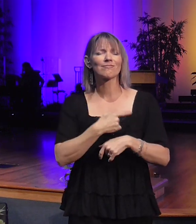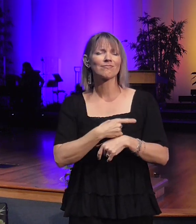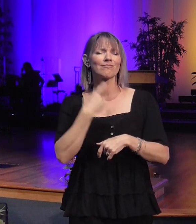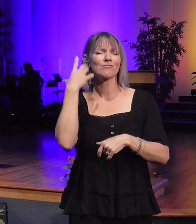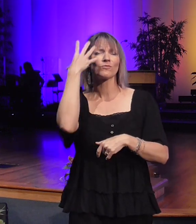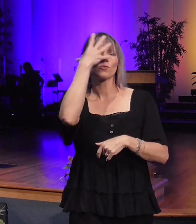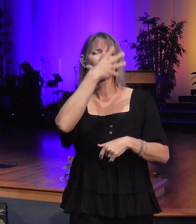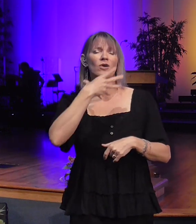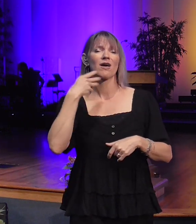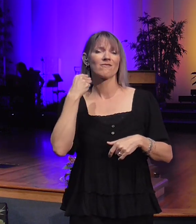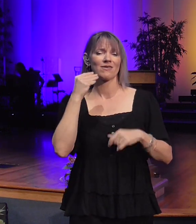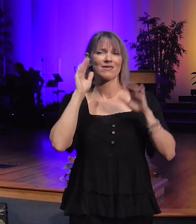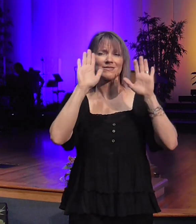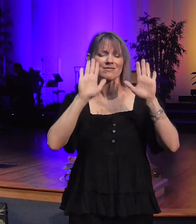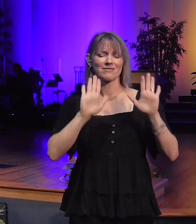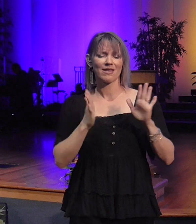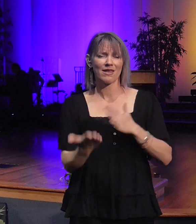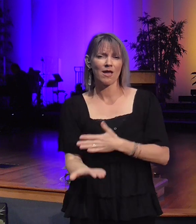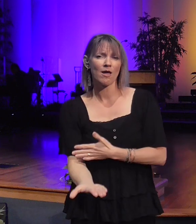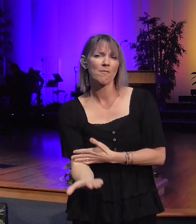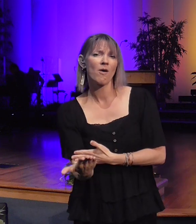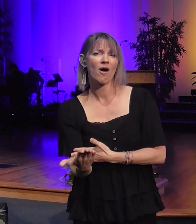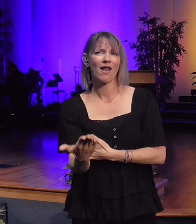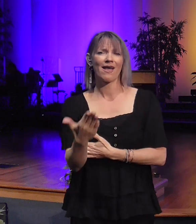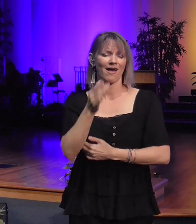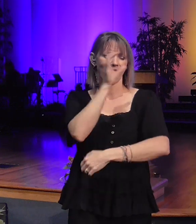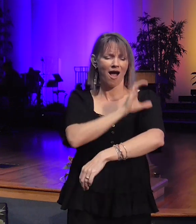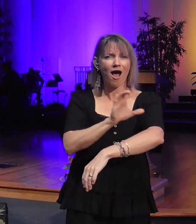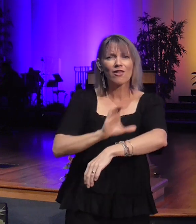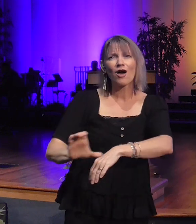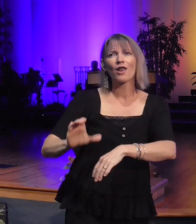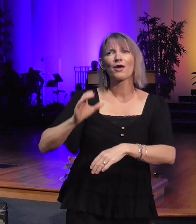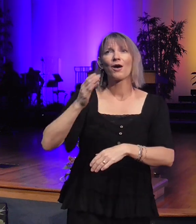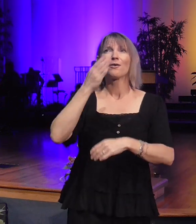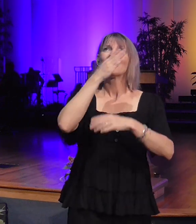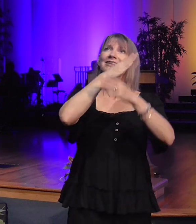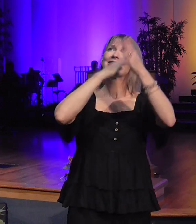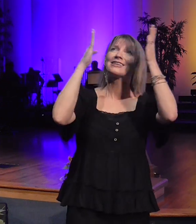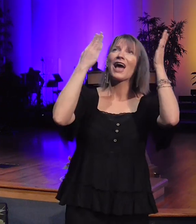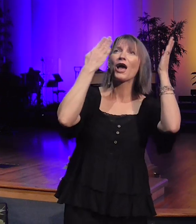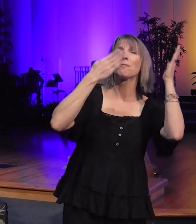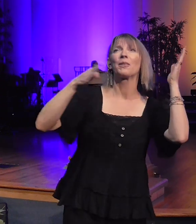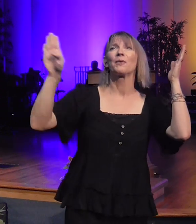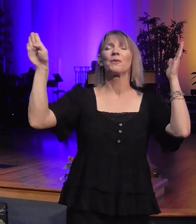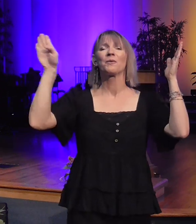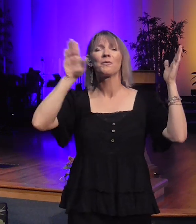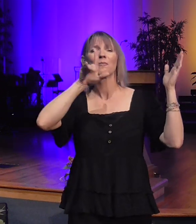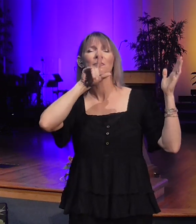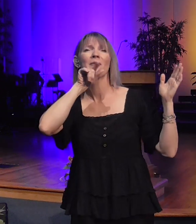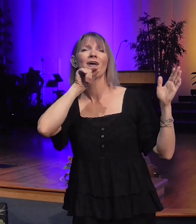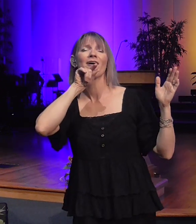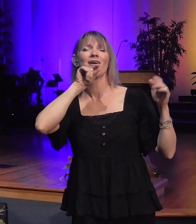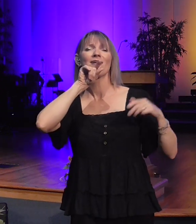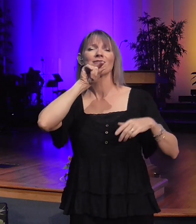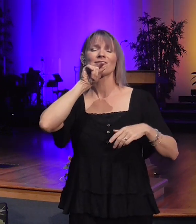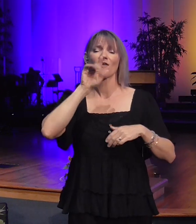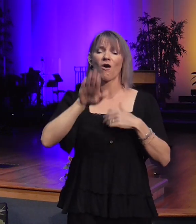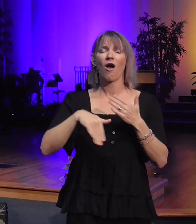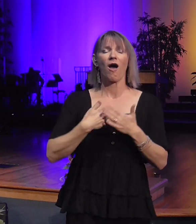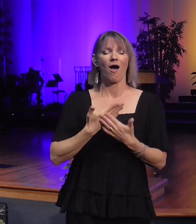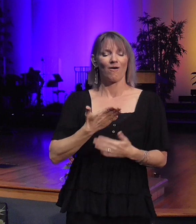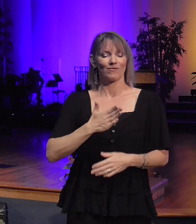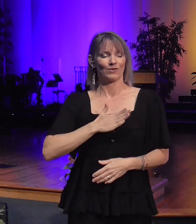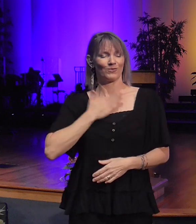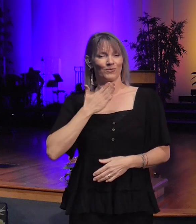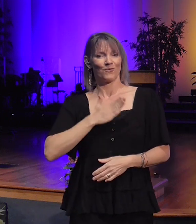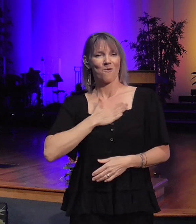morning in Colorado, with the blue skies and the birds and just all of the joy that